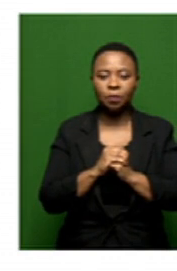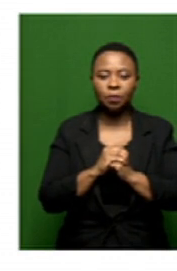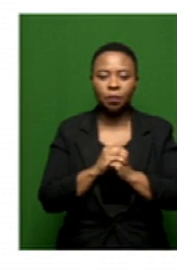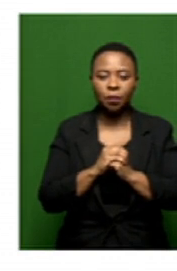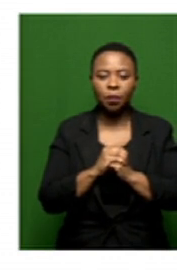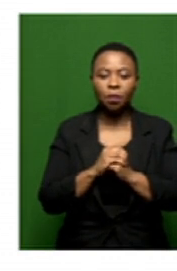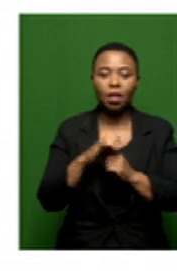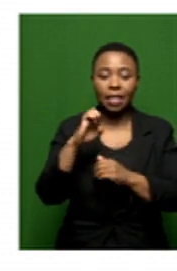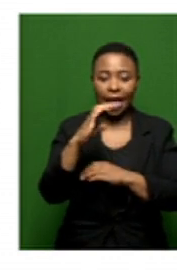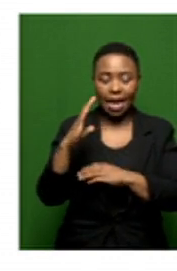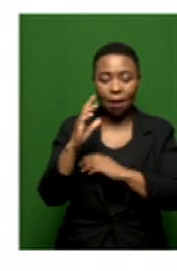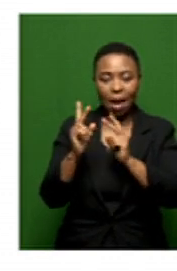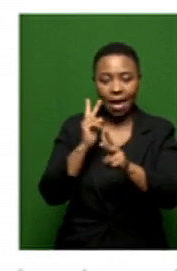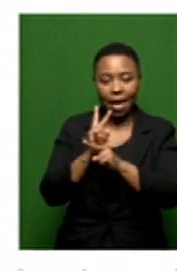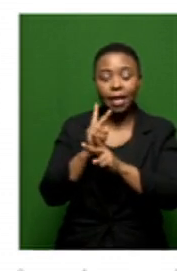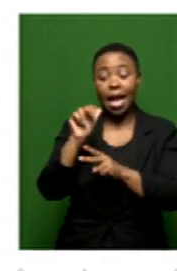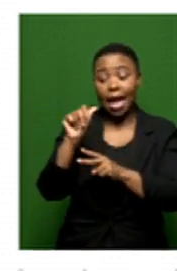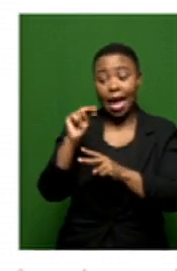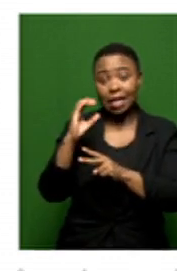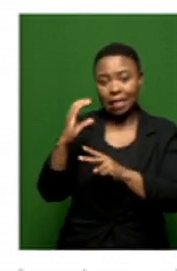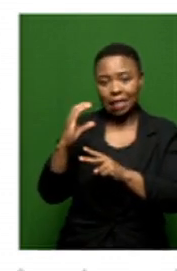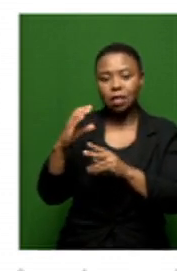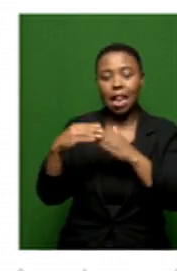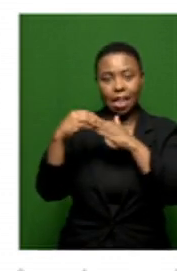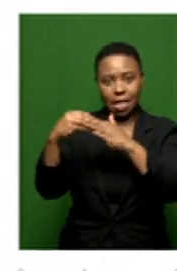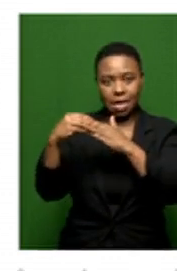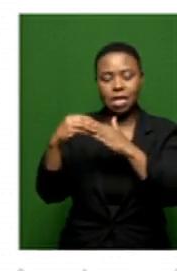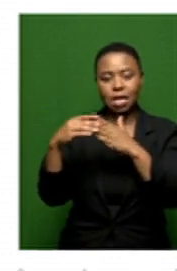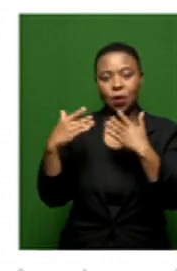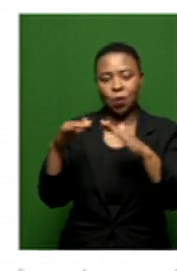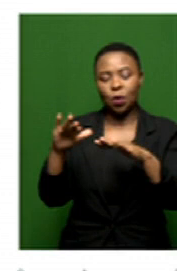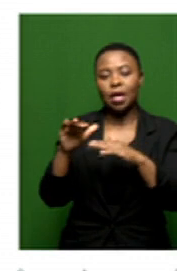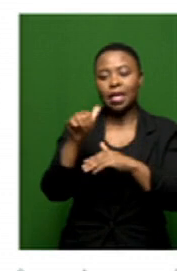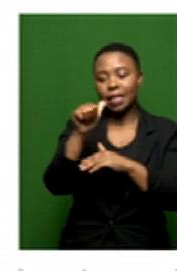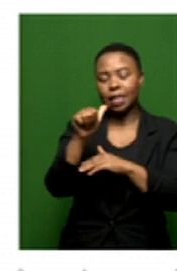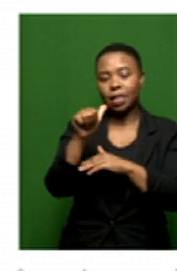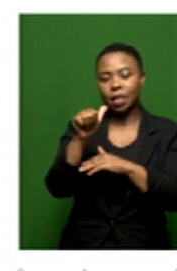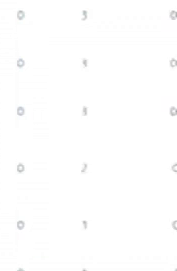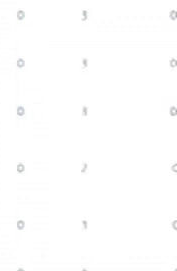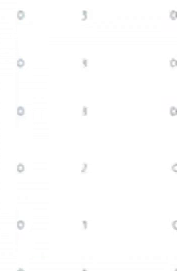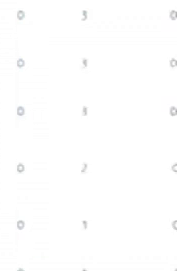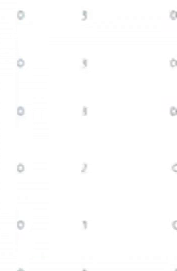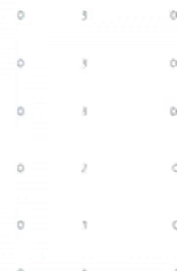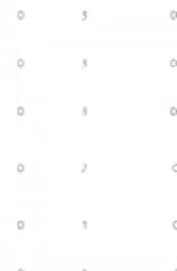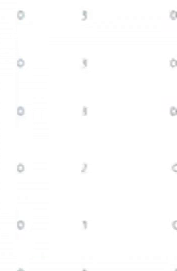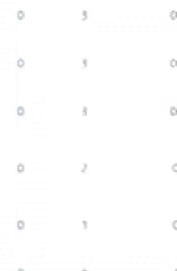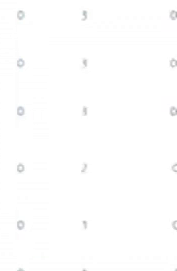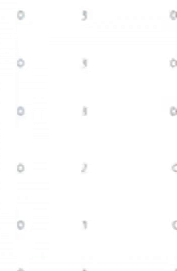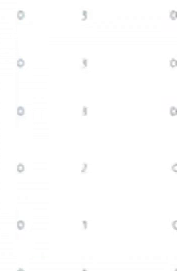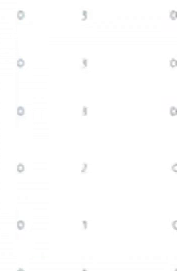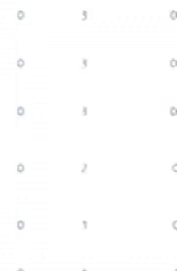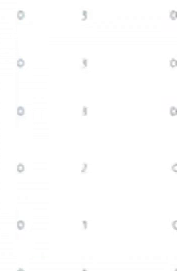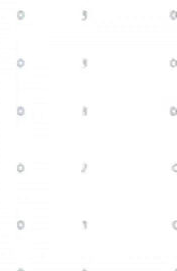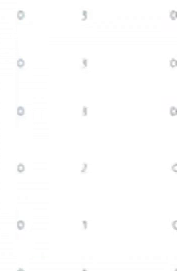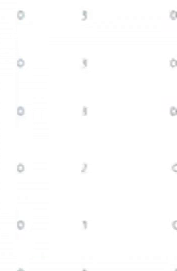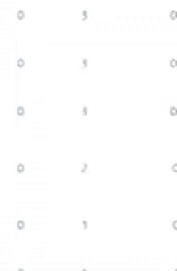So the Eastern Cape, again, the ANC leading quite substantially there with 67.72% of the votes, the DA with